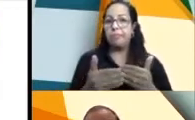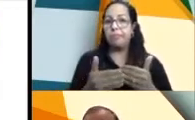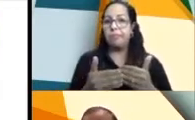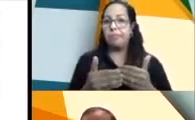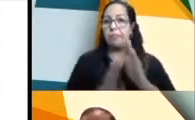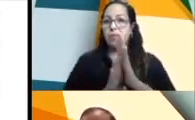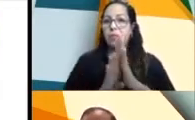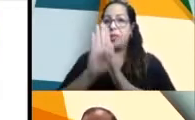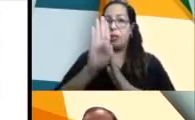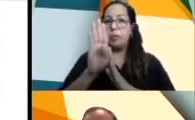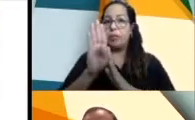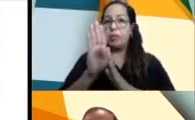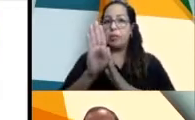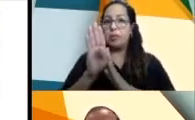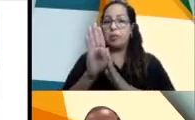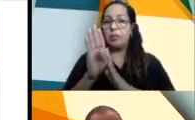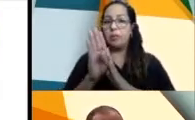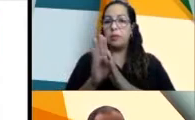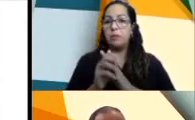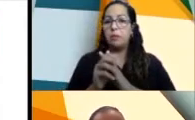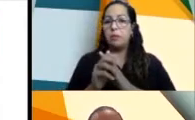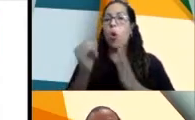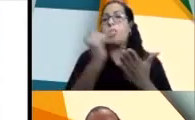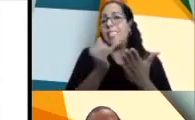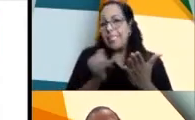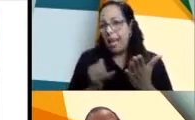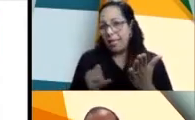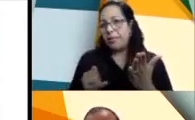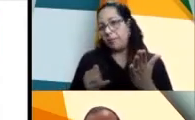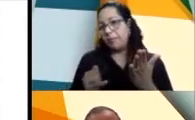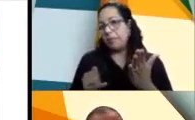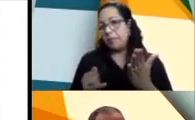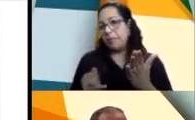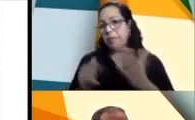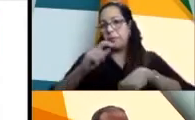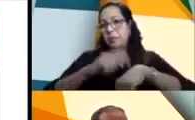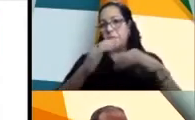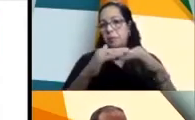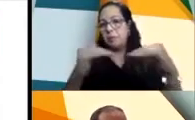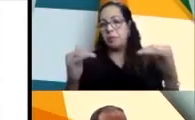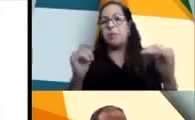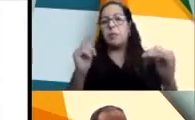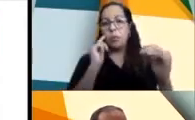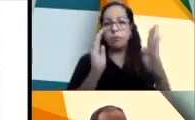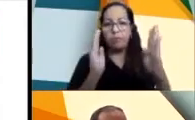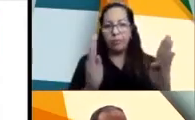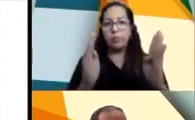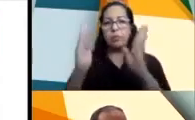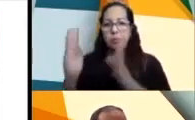development phase, or let's say design phase. So that will require probably studies and